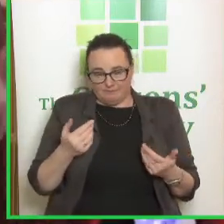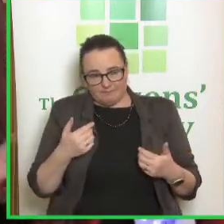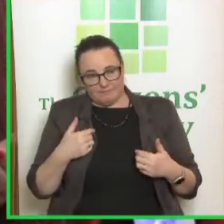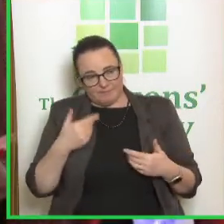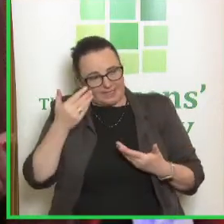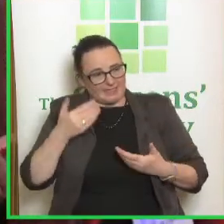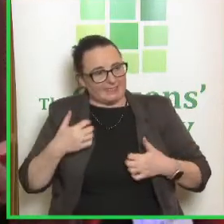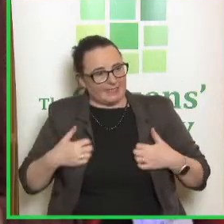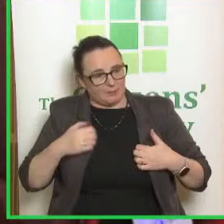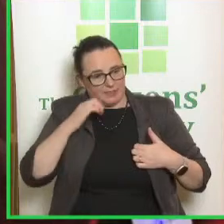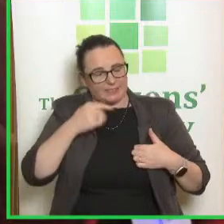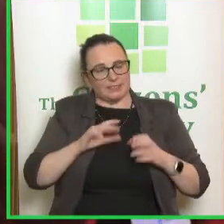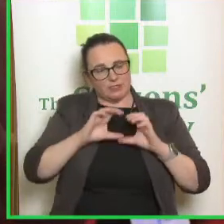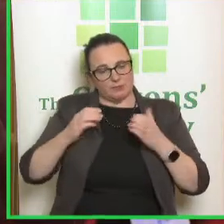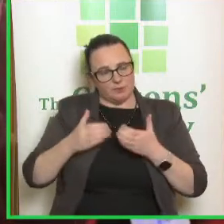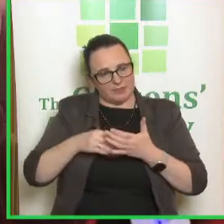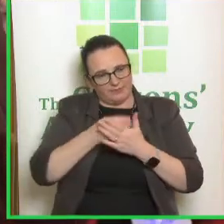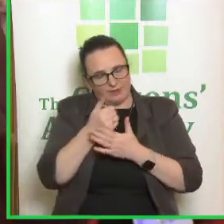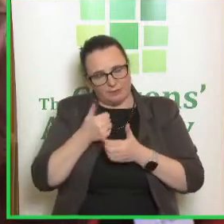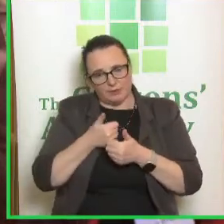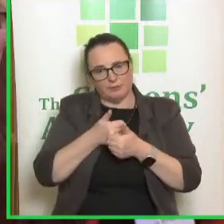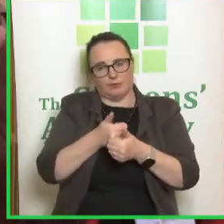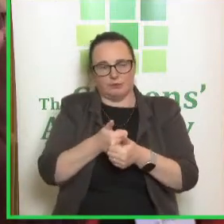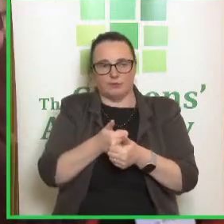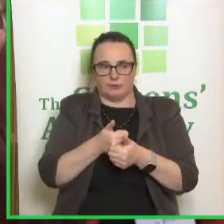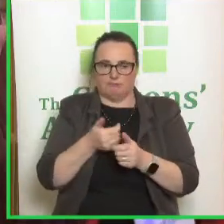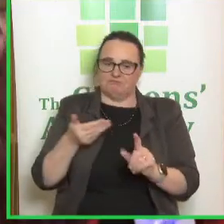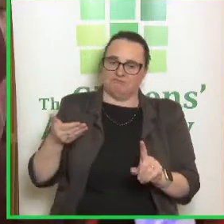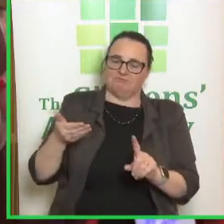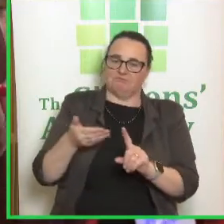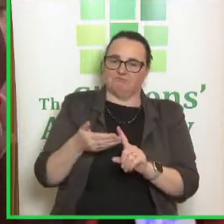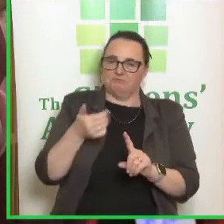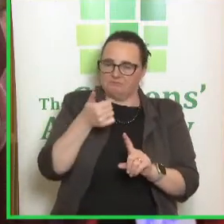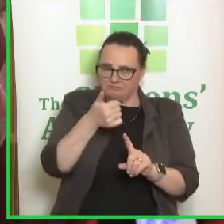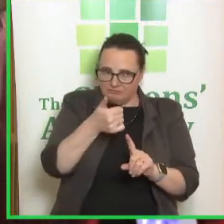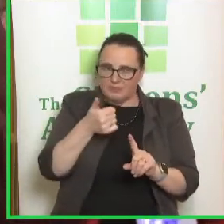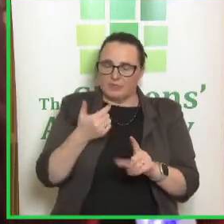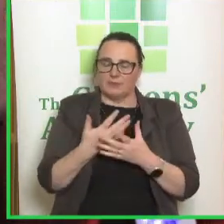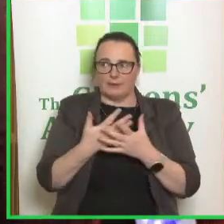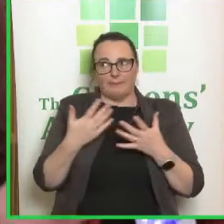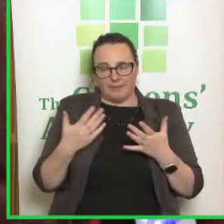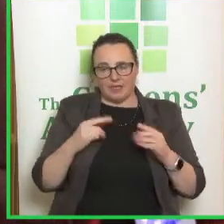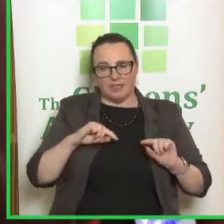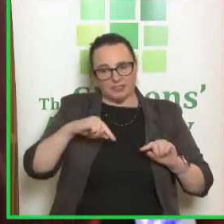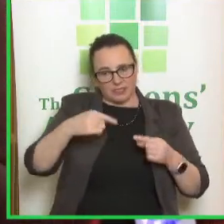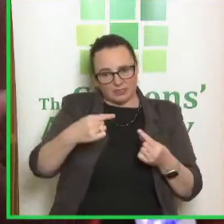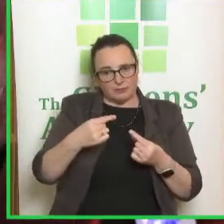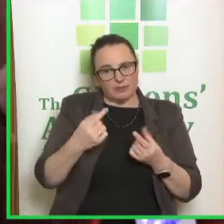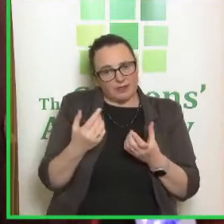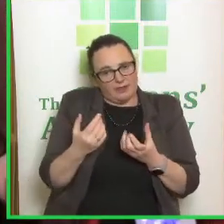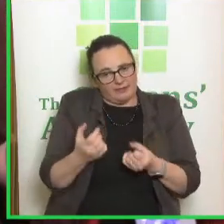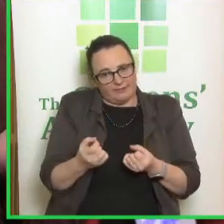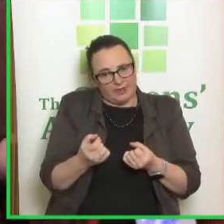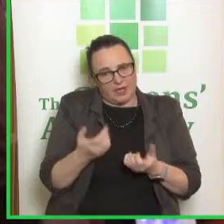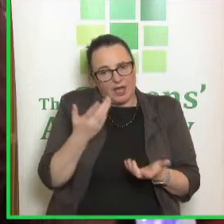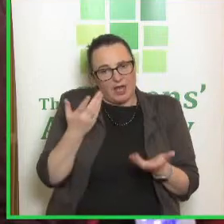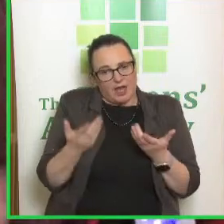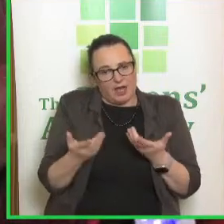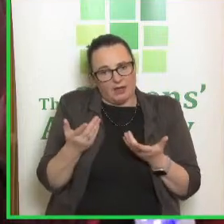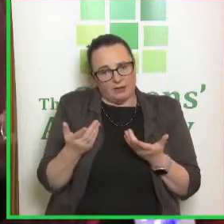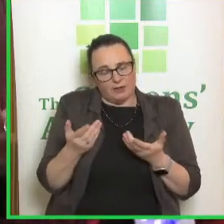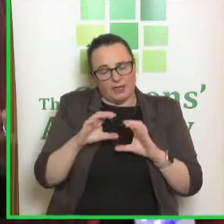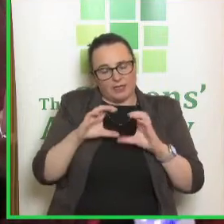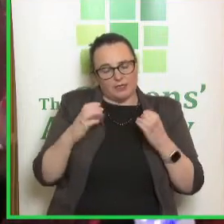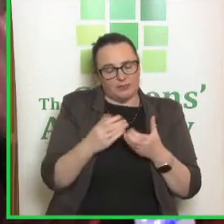community development approach. And I think that that's one of the biggest challenges that we're going to face is how to marry a